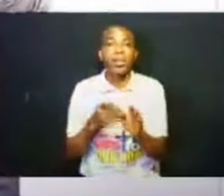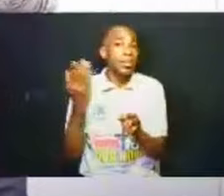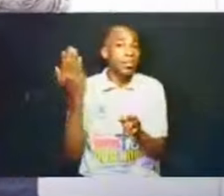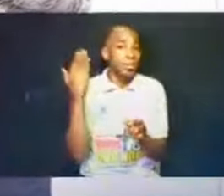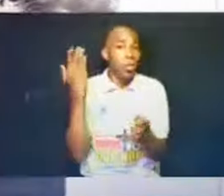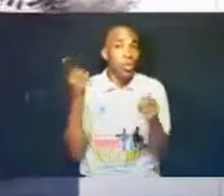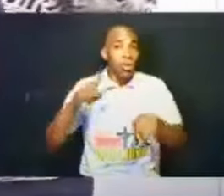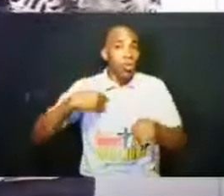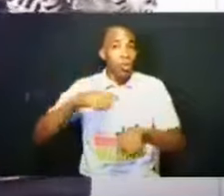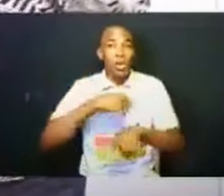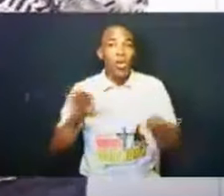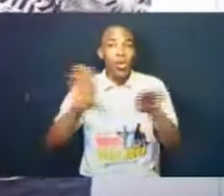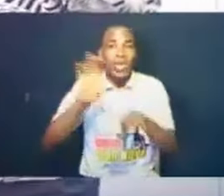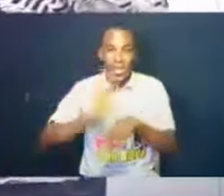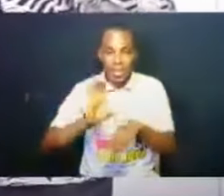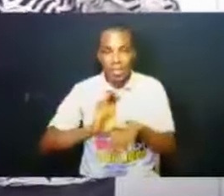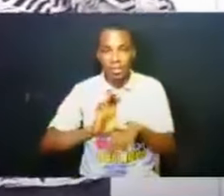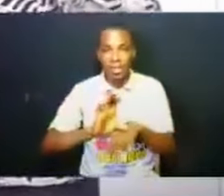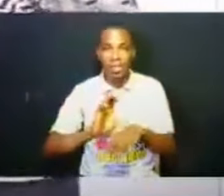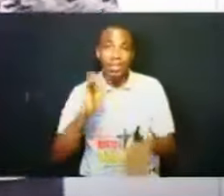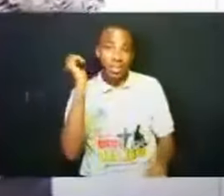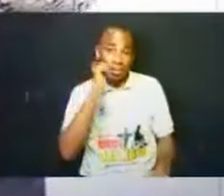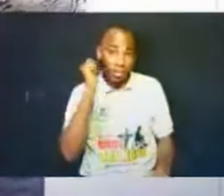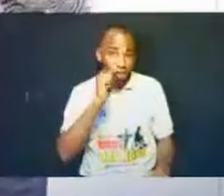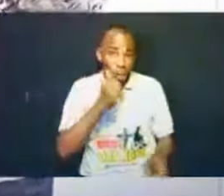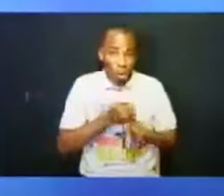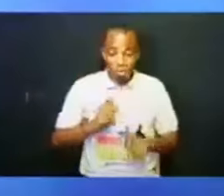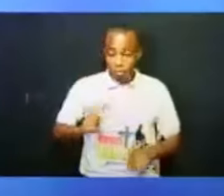from church. Abren say pon sorry a. To be the first person to live.